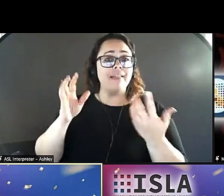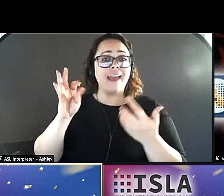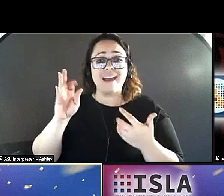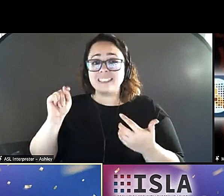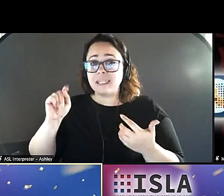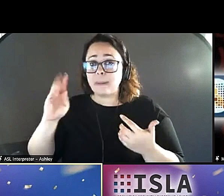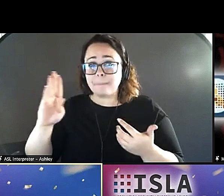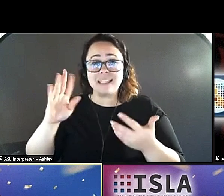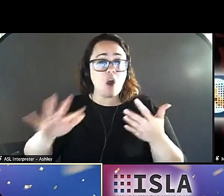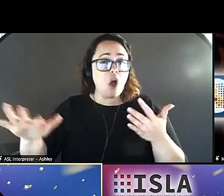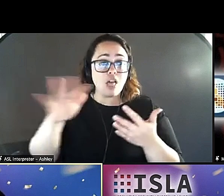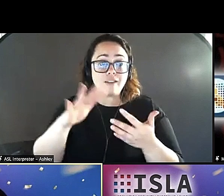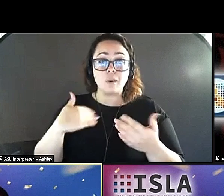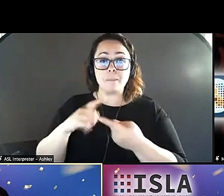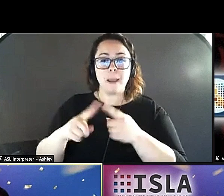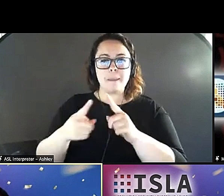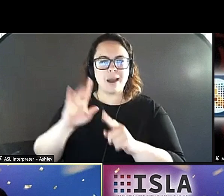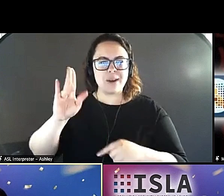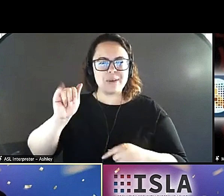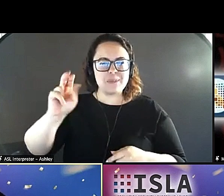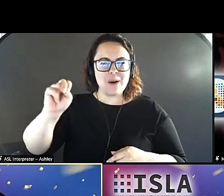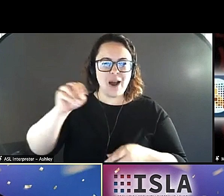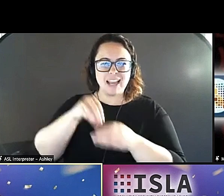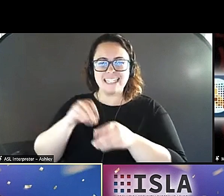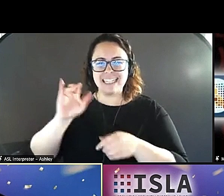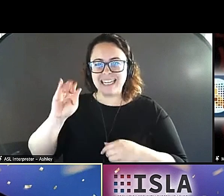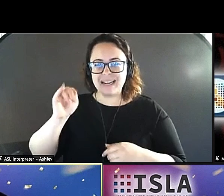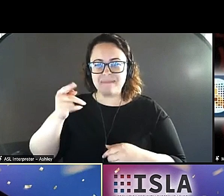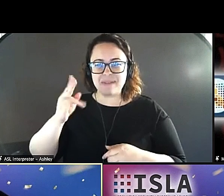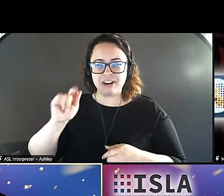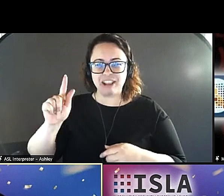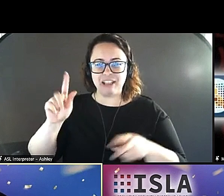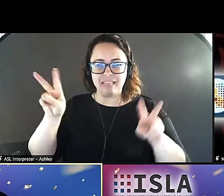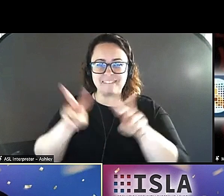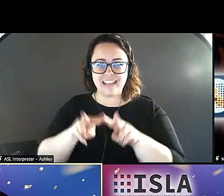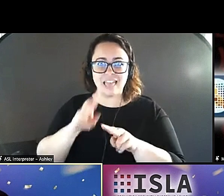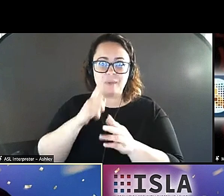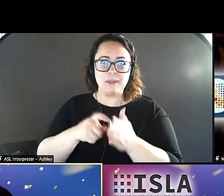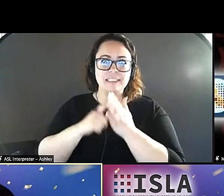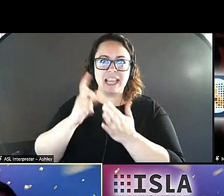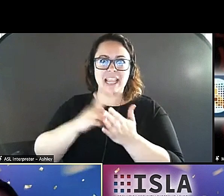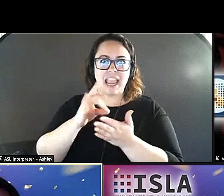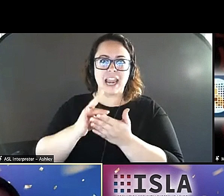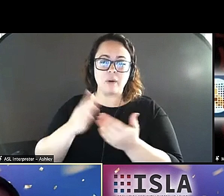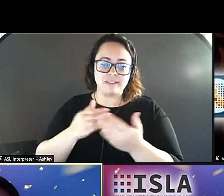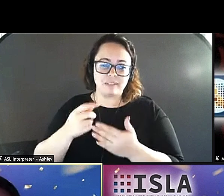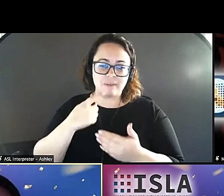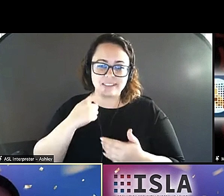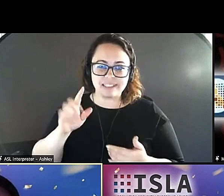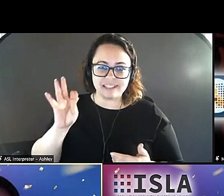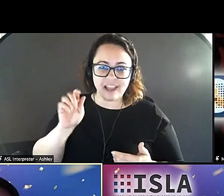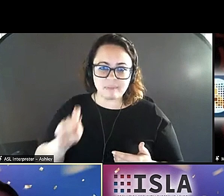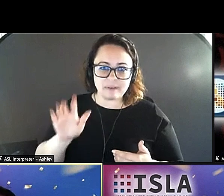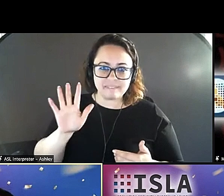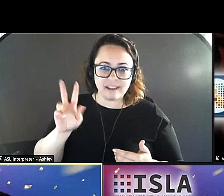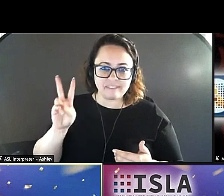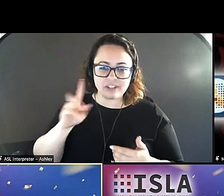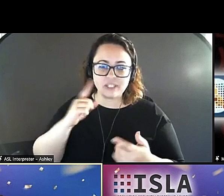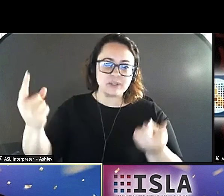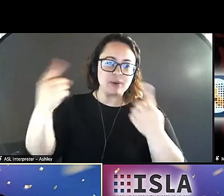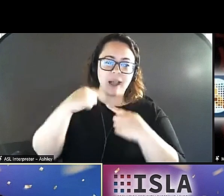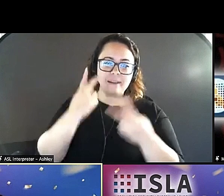out there, to my buddy Juan down in Imperial Valley, who's going to take 8 hours, even though it says 9.53 hours to come up and